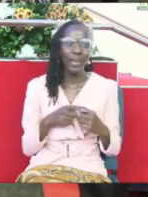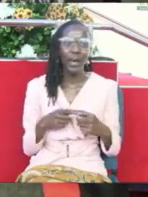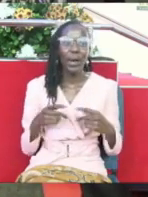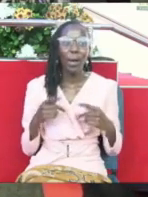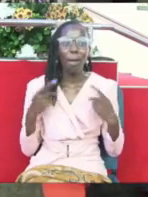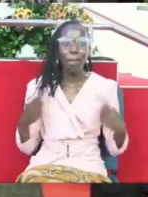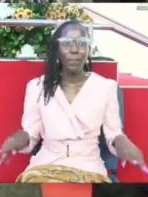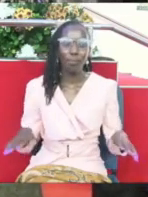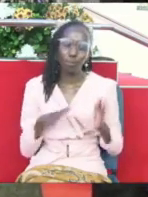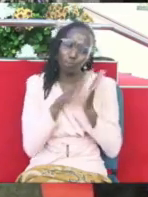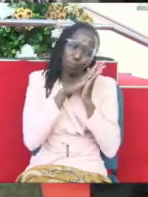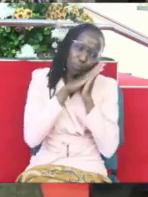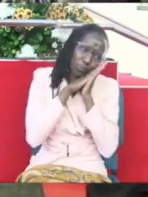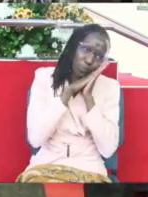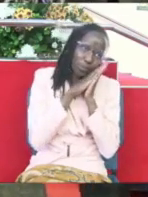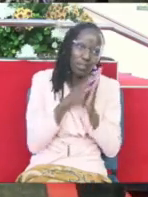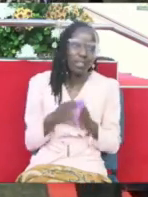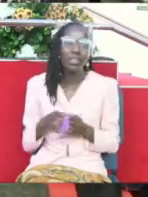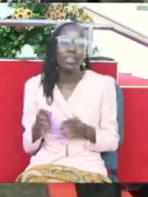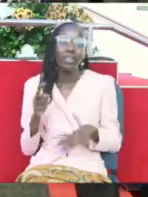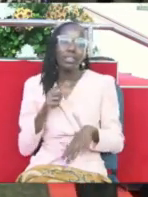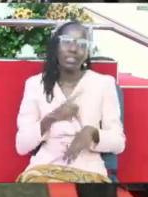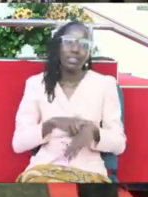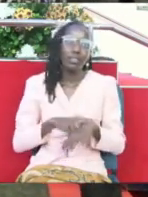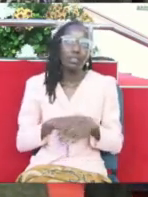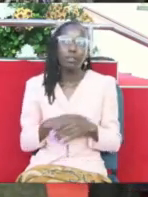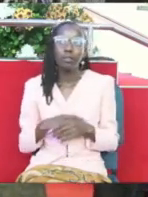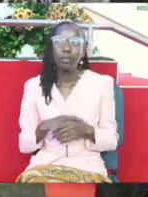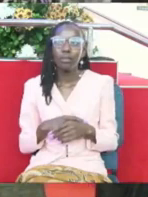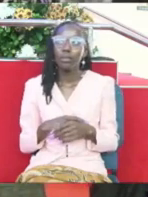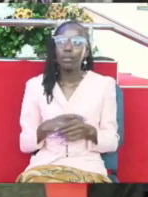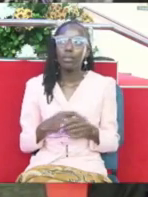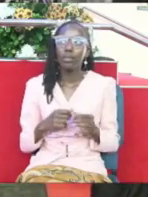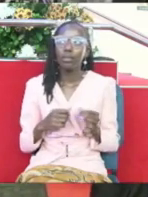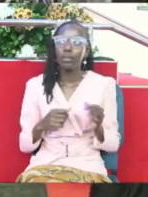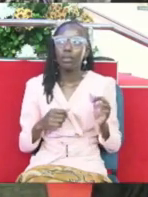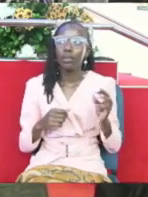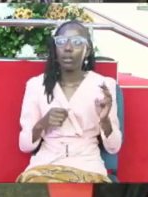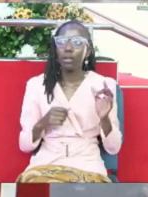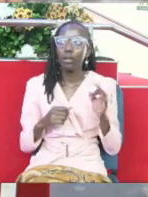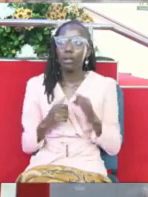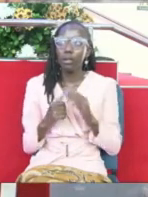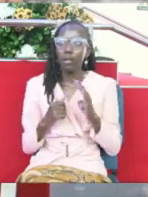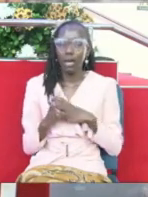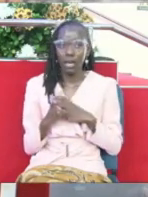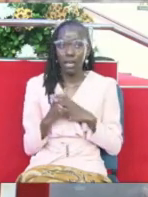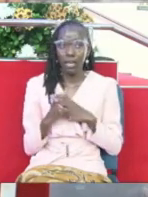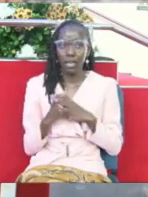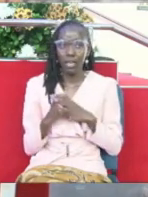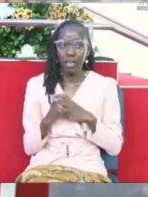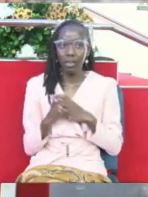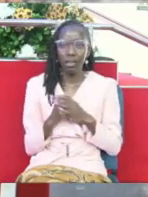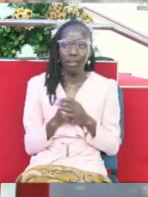Watu walipokuwa wamelala saa 9 usiku. One of those people who ran came. Mmoja wapo hao watu ambao ukimbia usiku akaja. And by the way, they don't just run